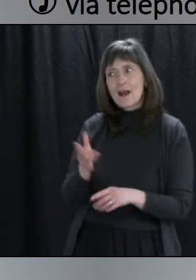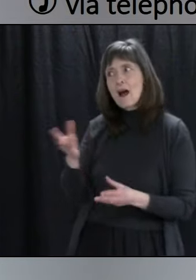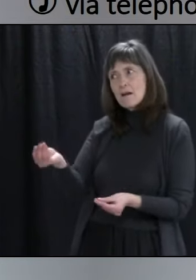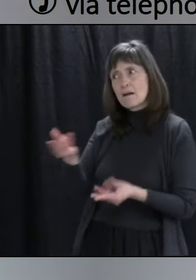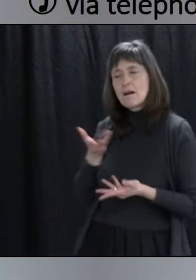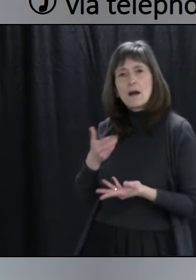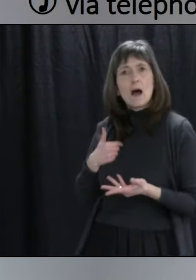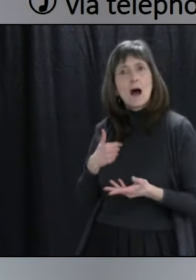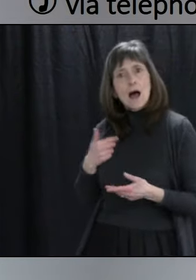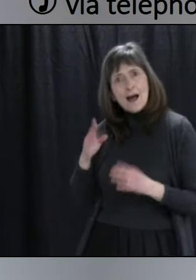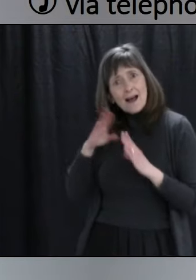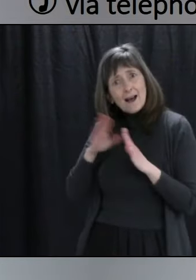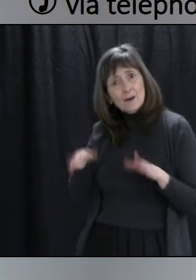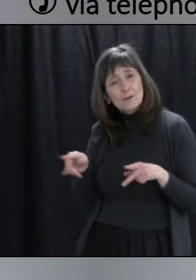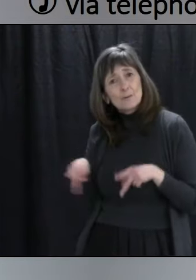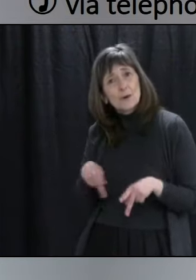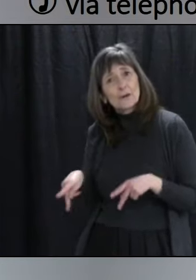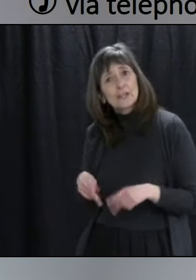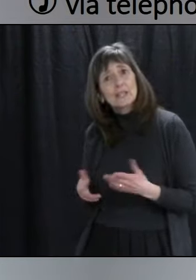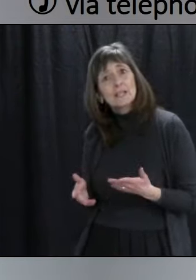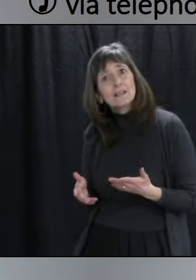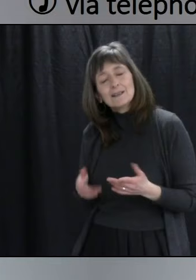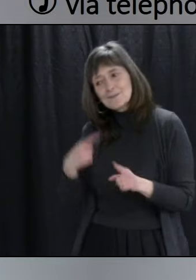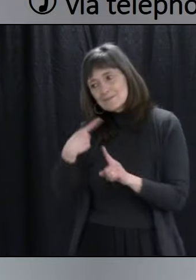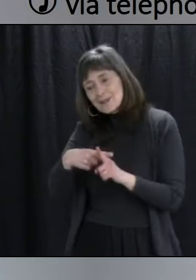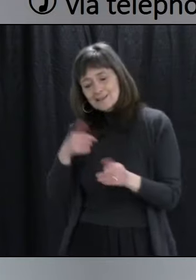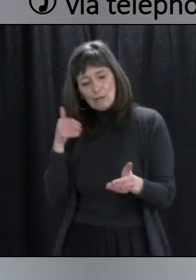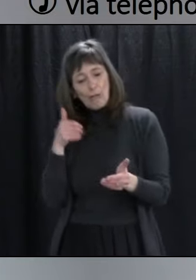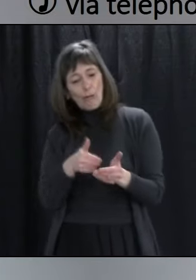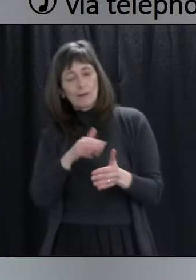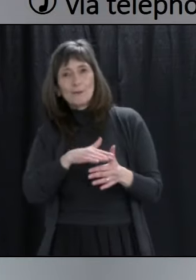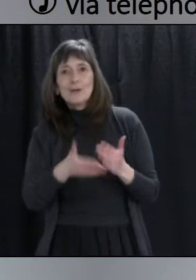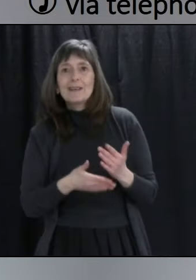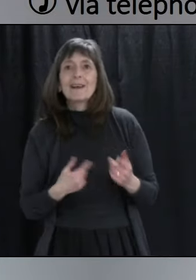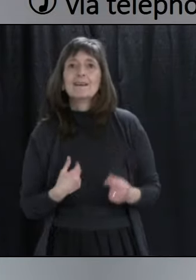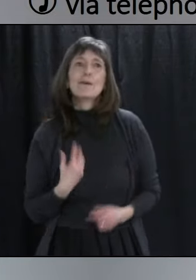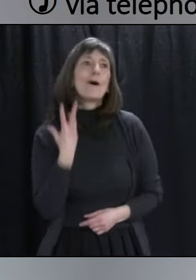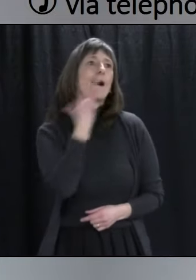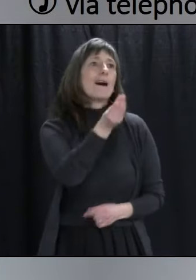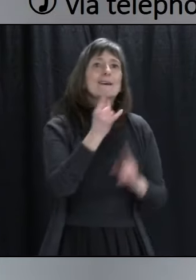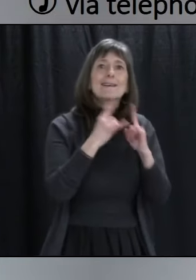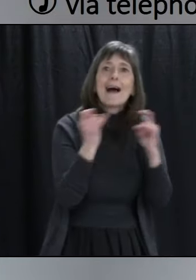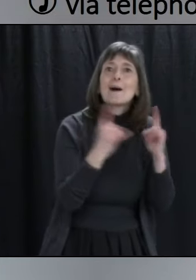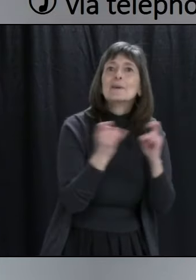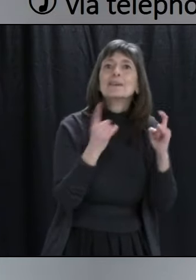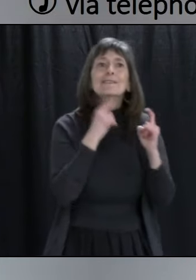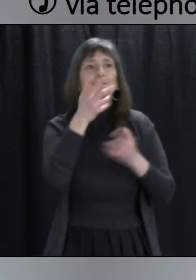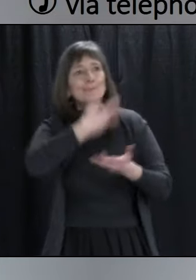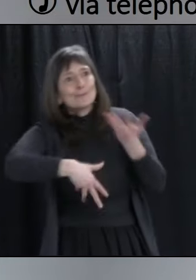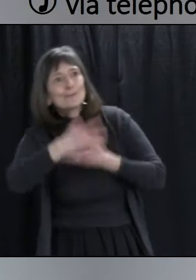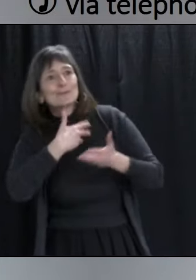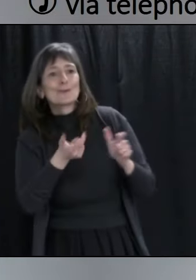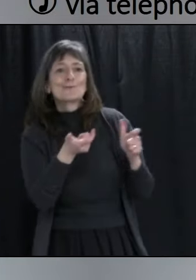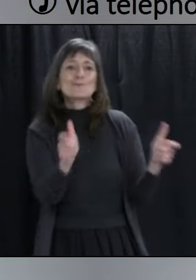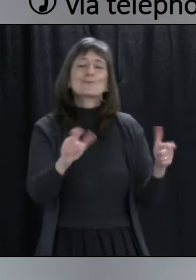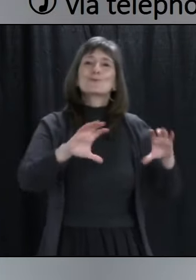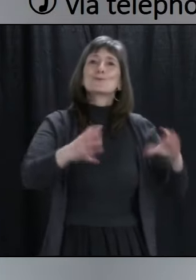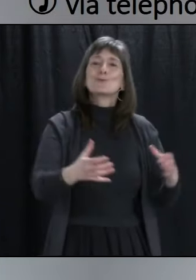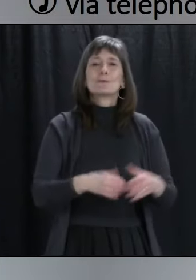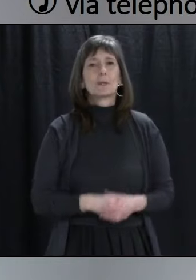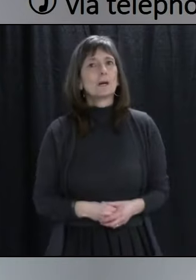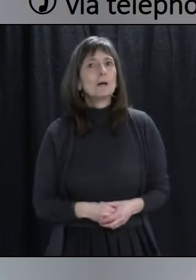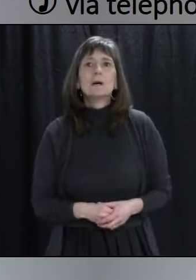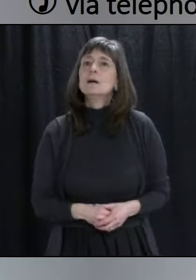will be tempted to revert to their old habits, go to the cabin and mingle in large numbers. This is